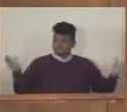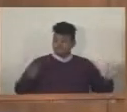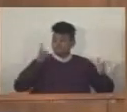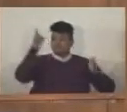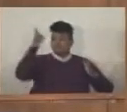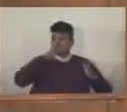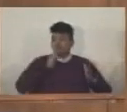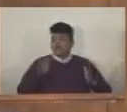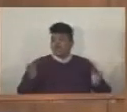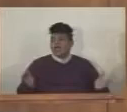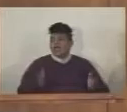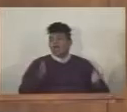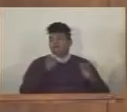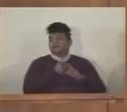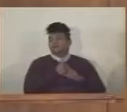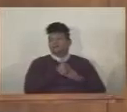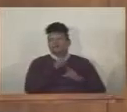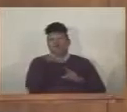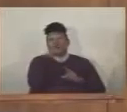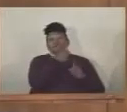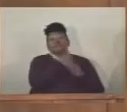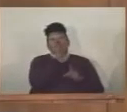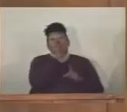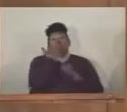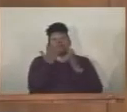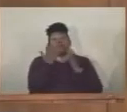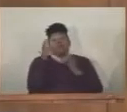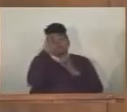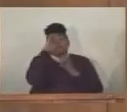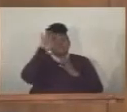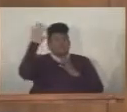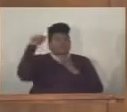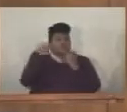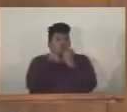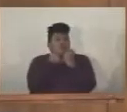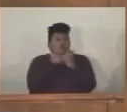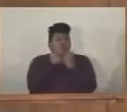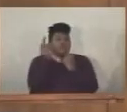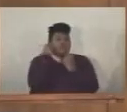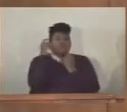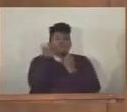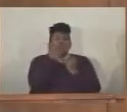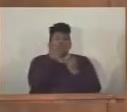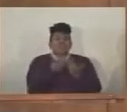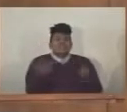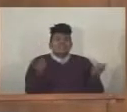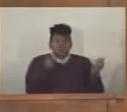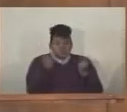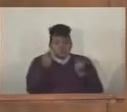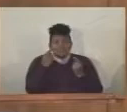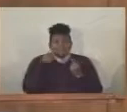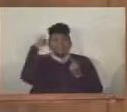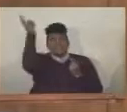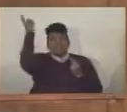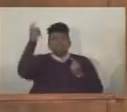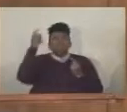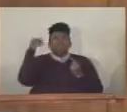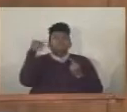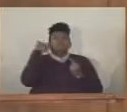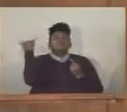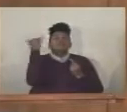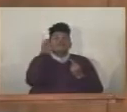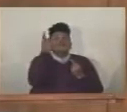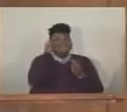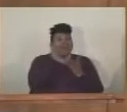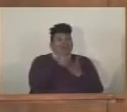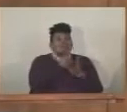snow, you have to go to work and you can't be late. It's not like Jamaica where you can just go and pick 2 apples or a neighbor give